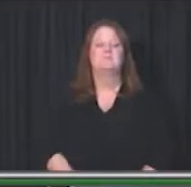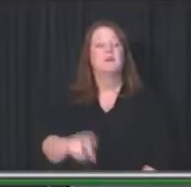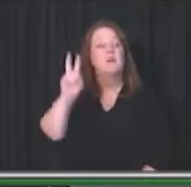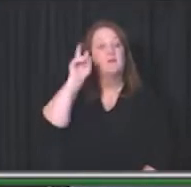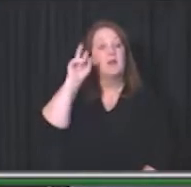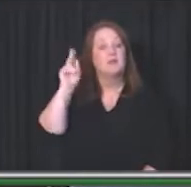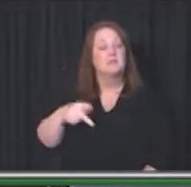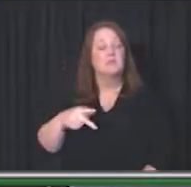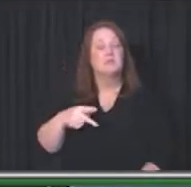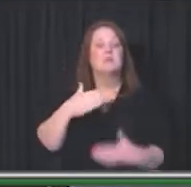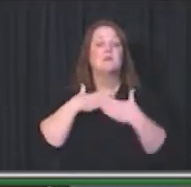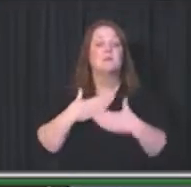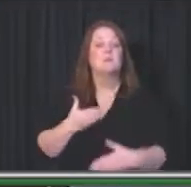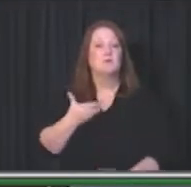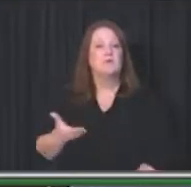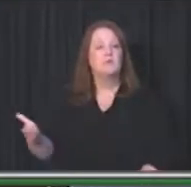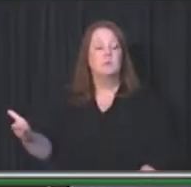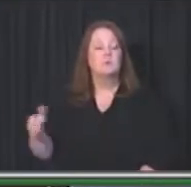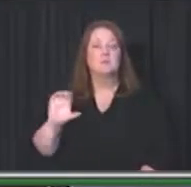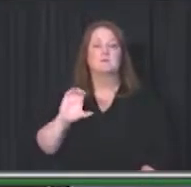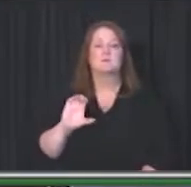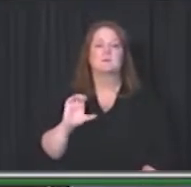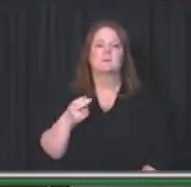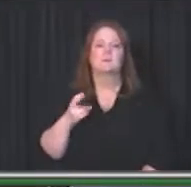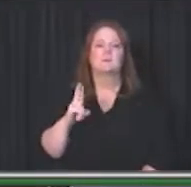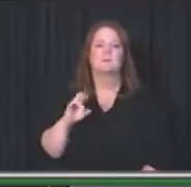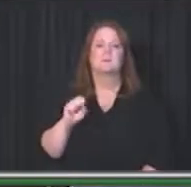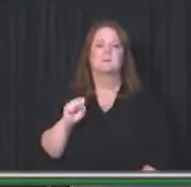Vice President for Human Resources, Christine Lovely.